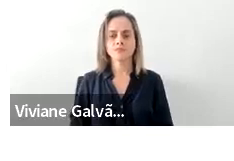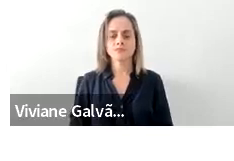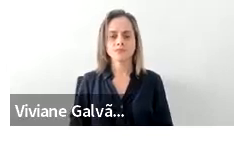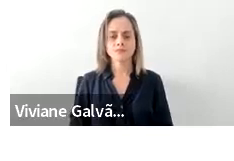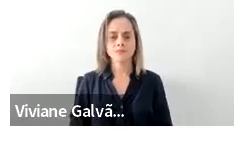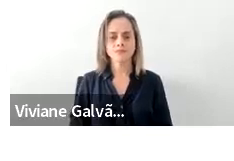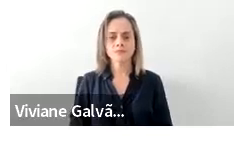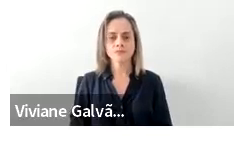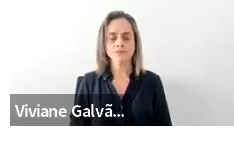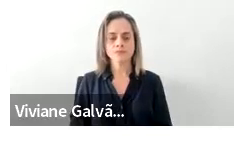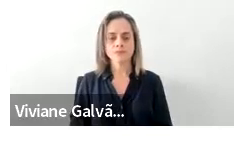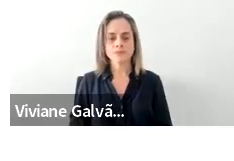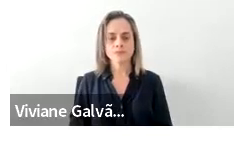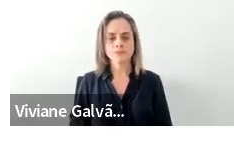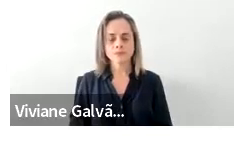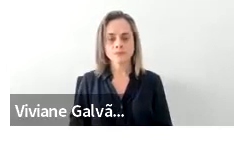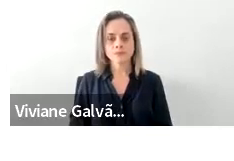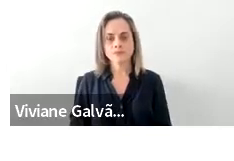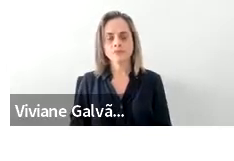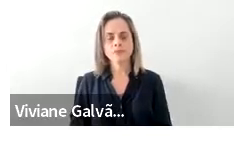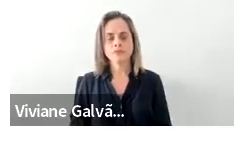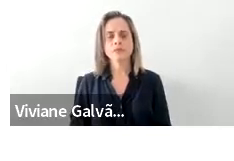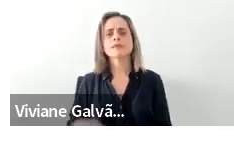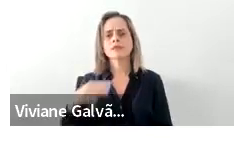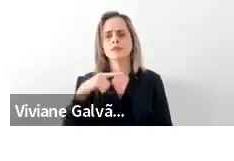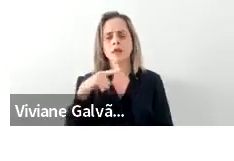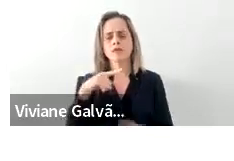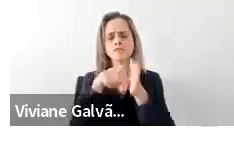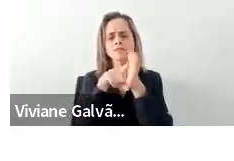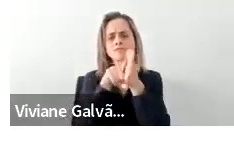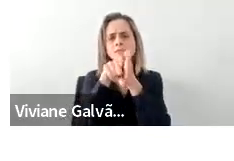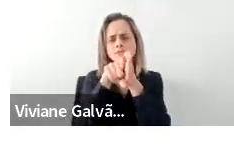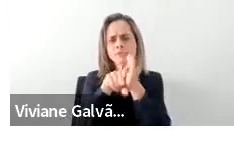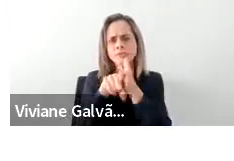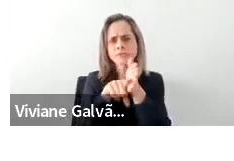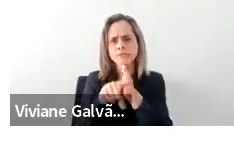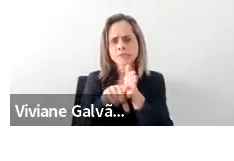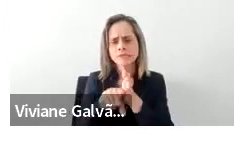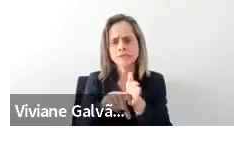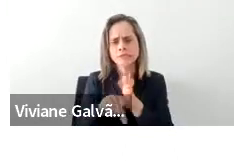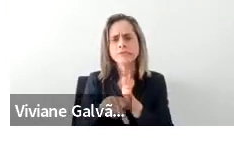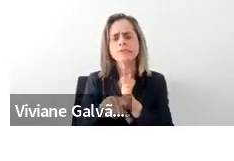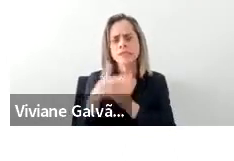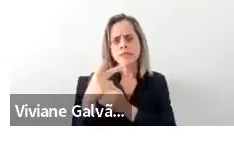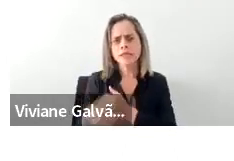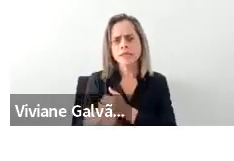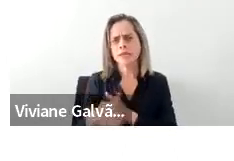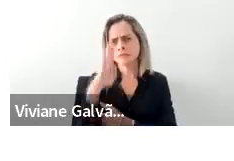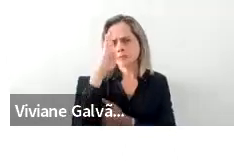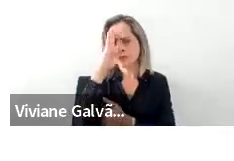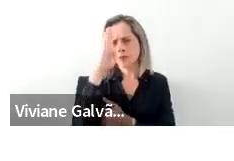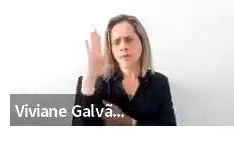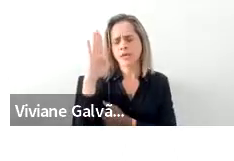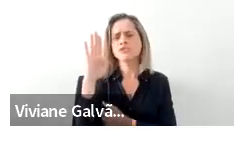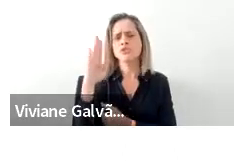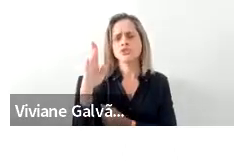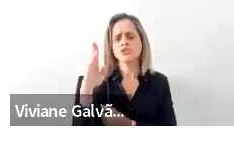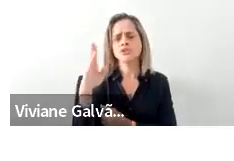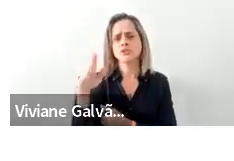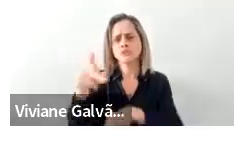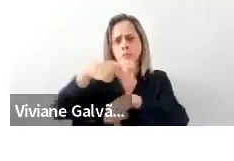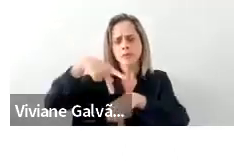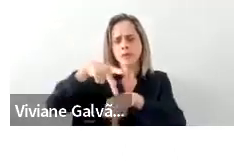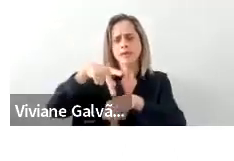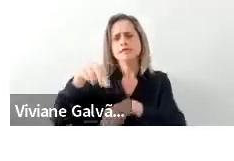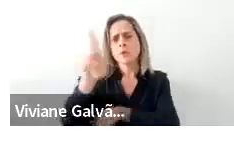thinking, particularly about Russia and the Russian Revolution, I mean, not the Russian Revolution, but a